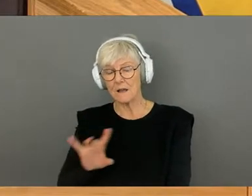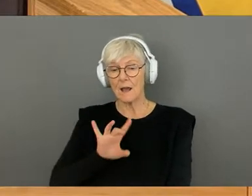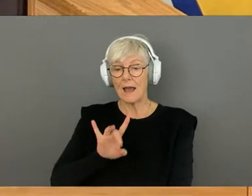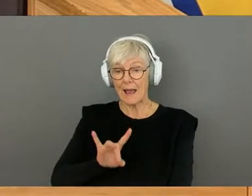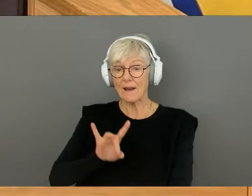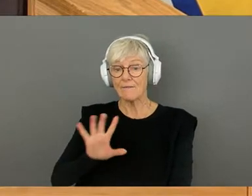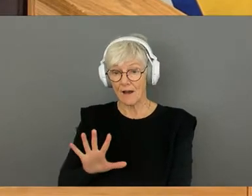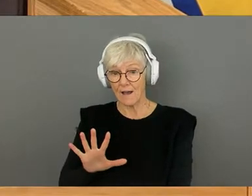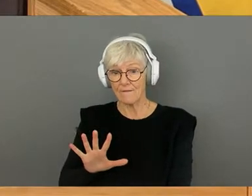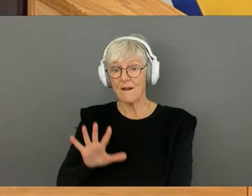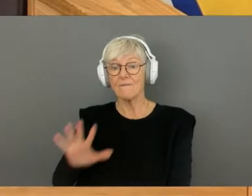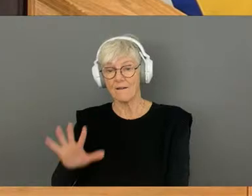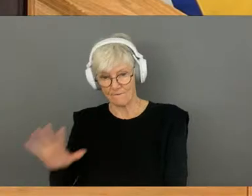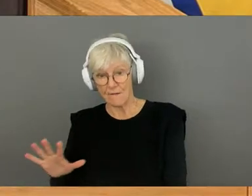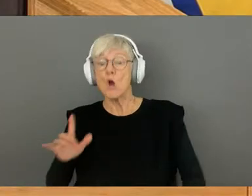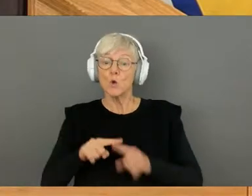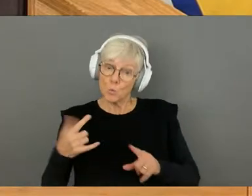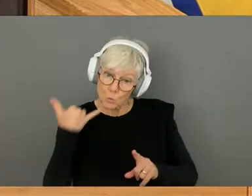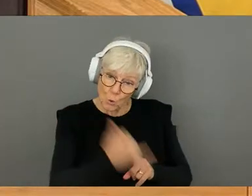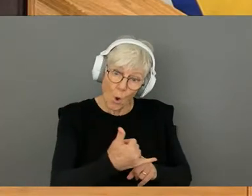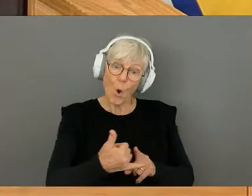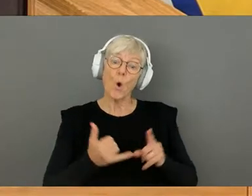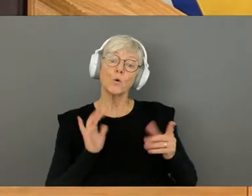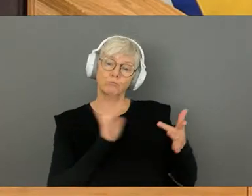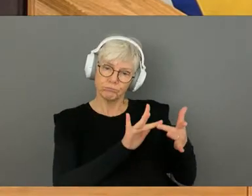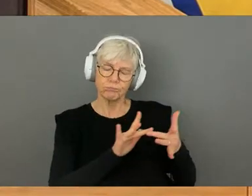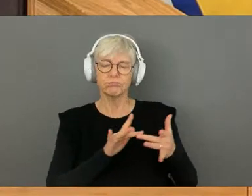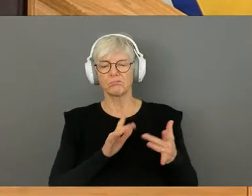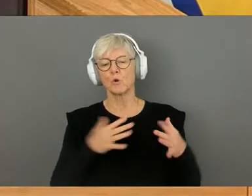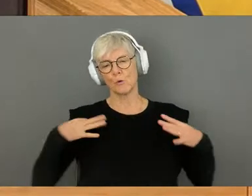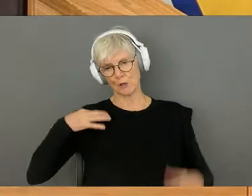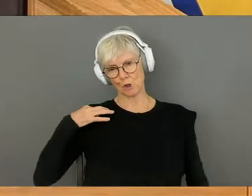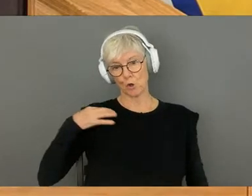1-888-298-8555. You can also register online at